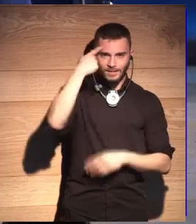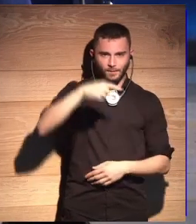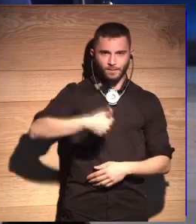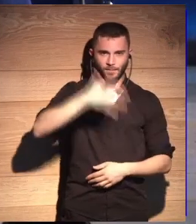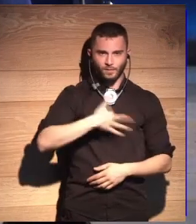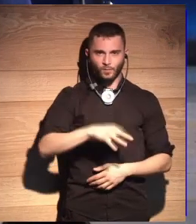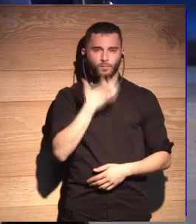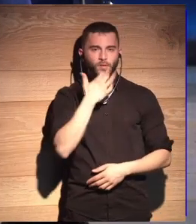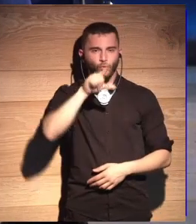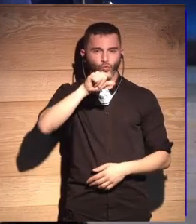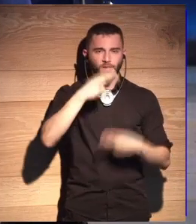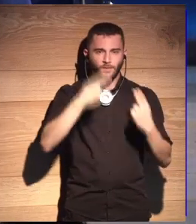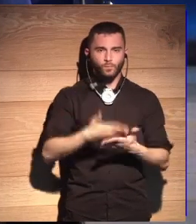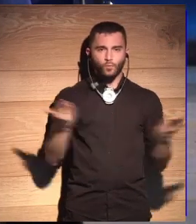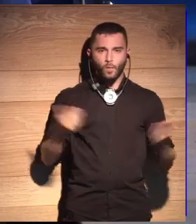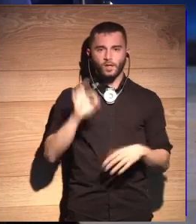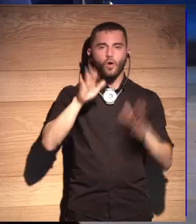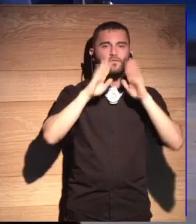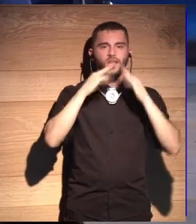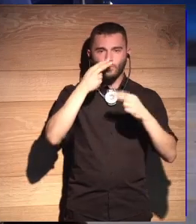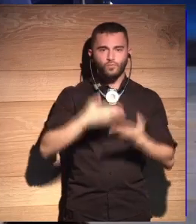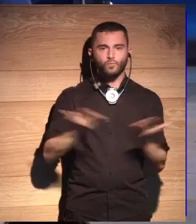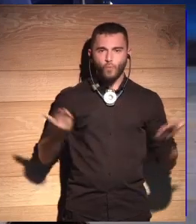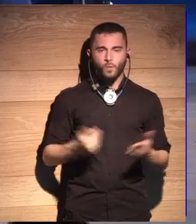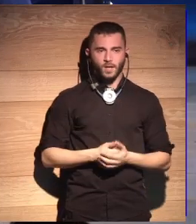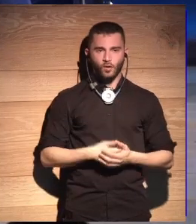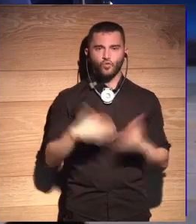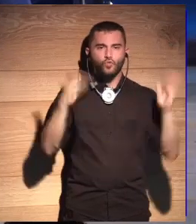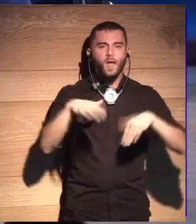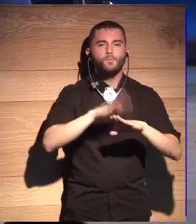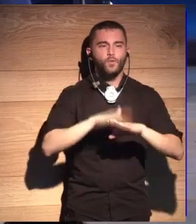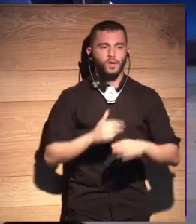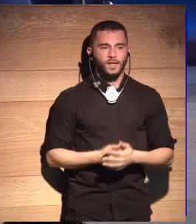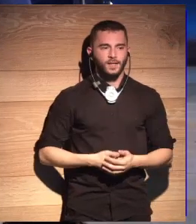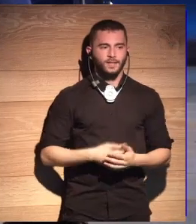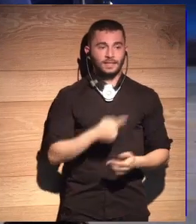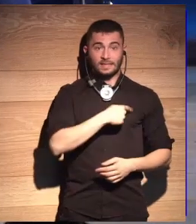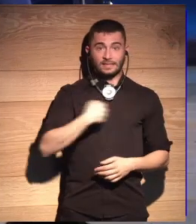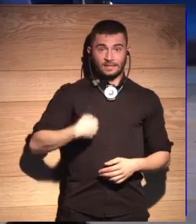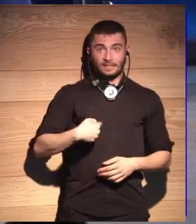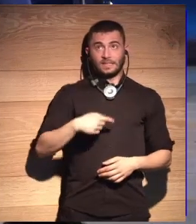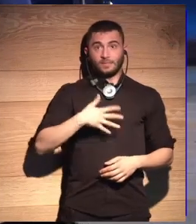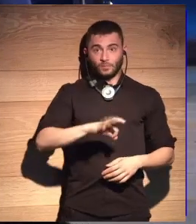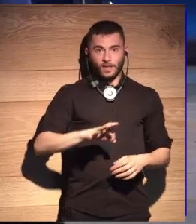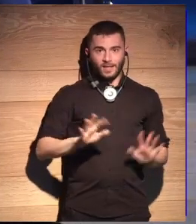That would be more intrusive. Why is there no public